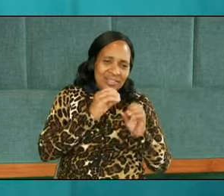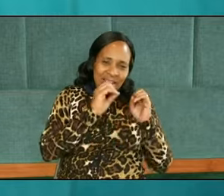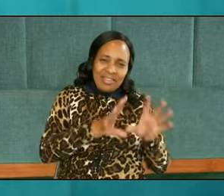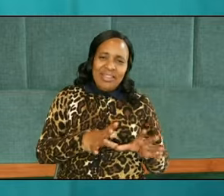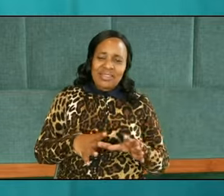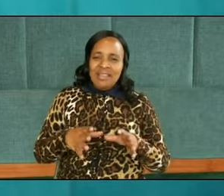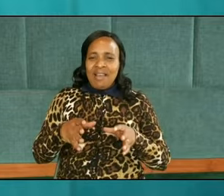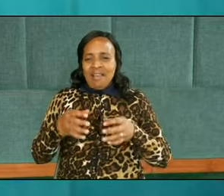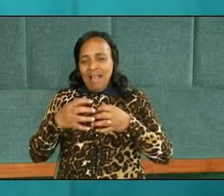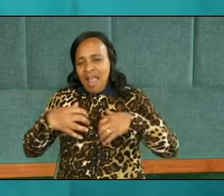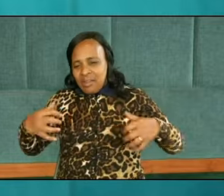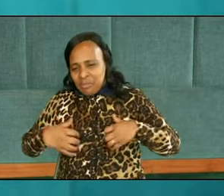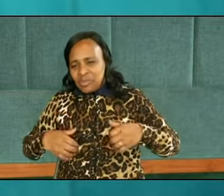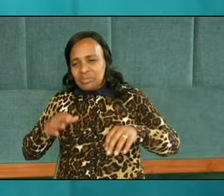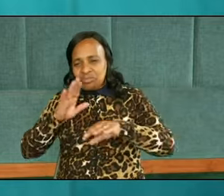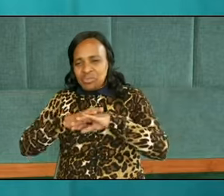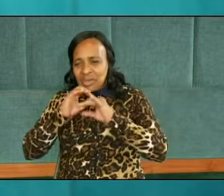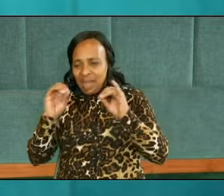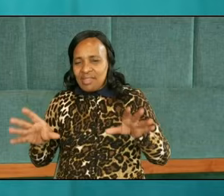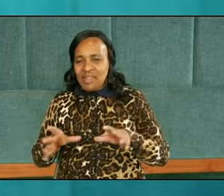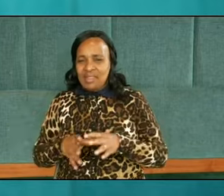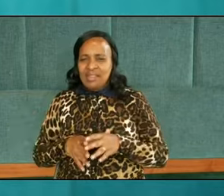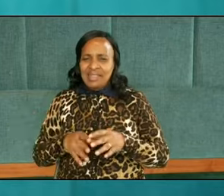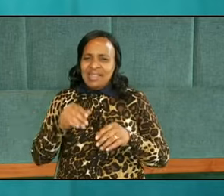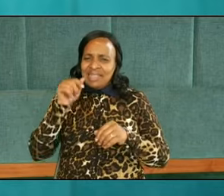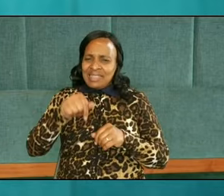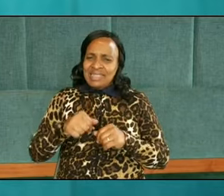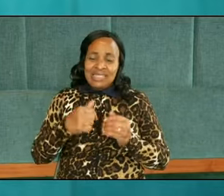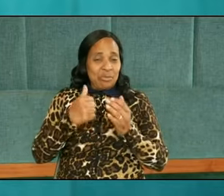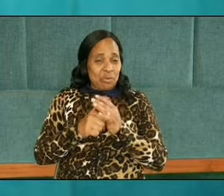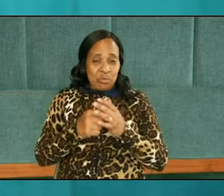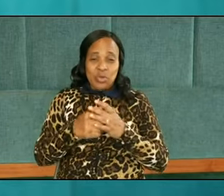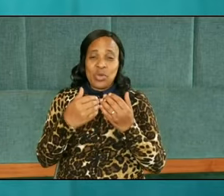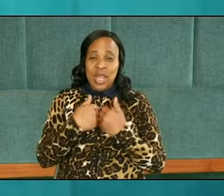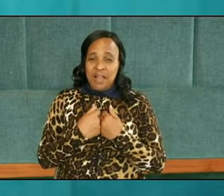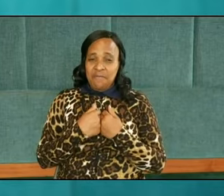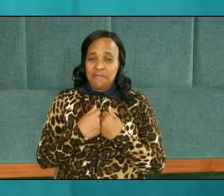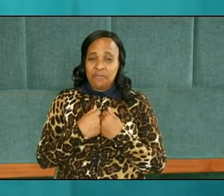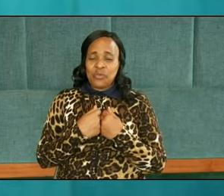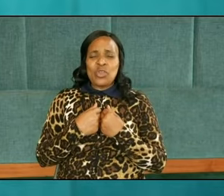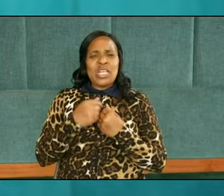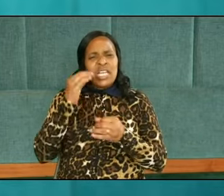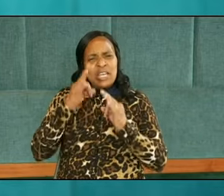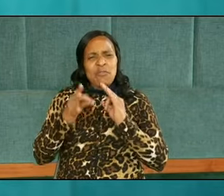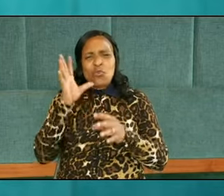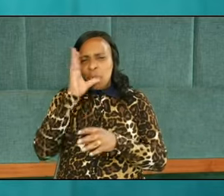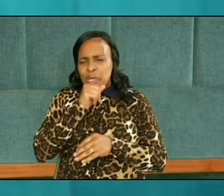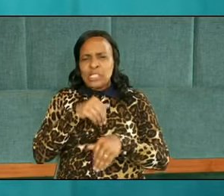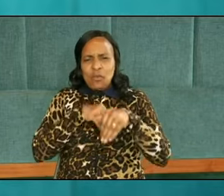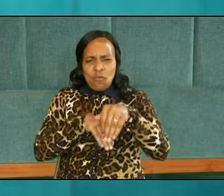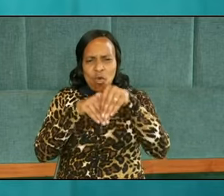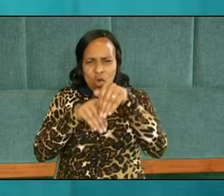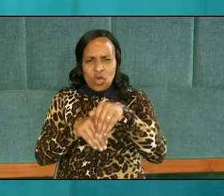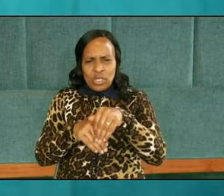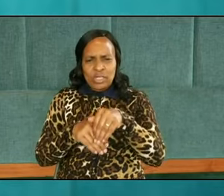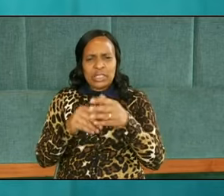the animals that don't look as well. So I think that's one issue he had. He was not able to like follow instructions to the